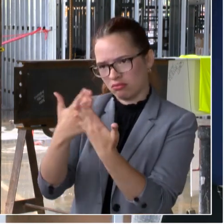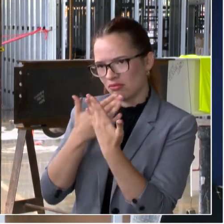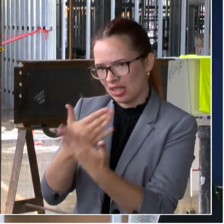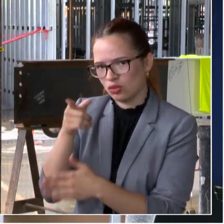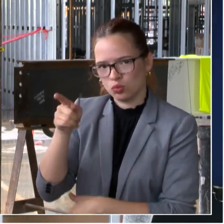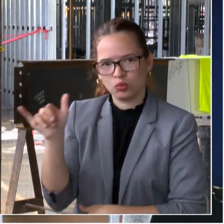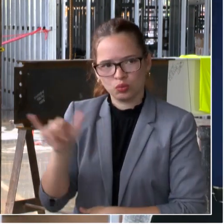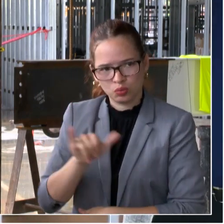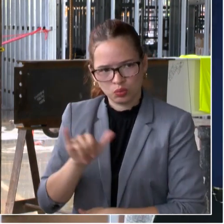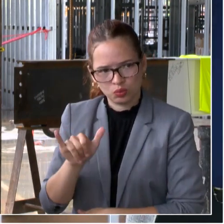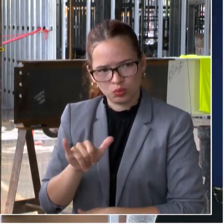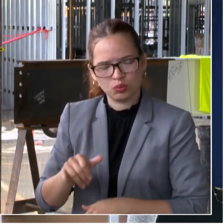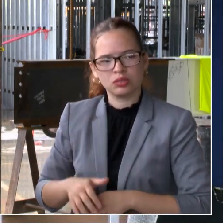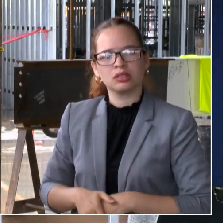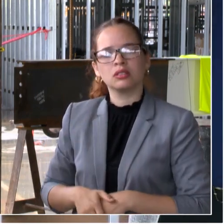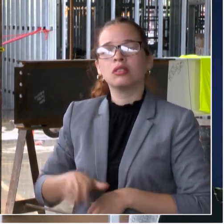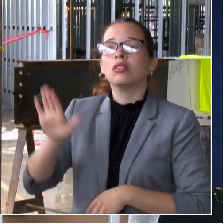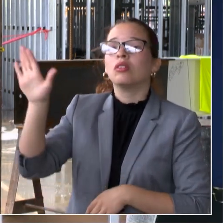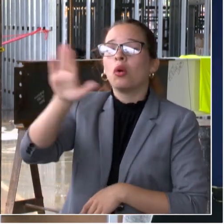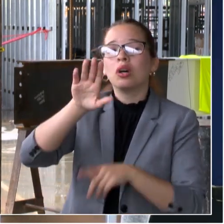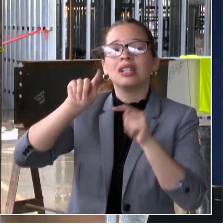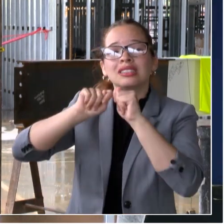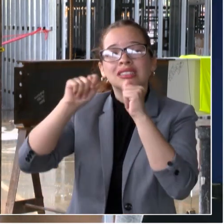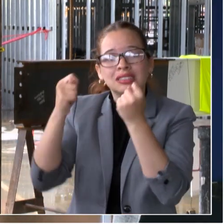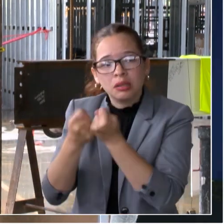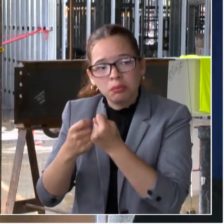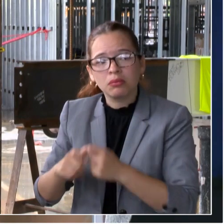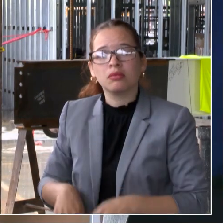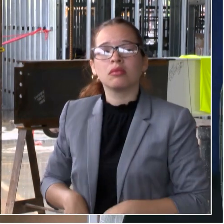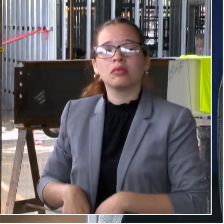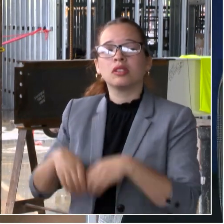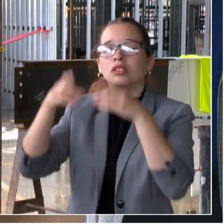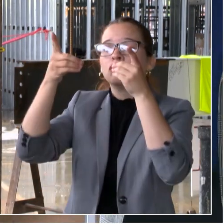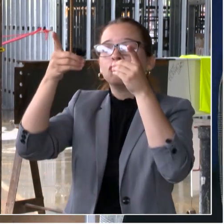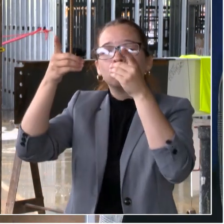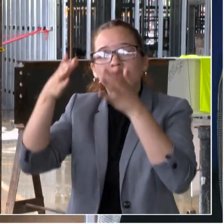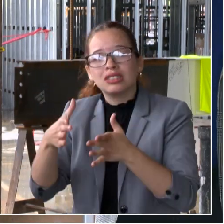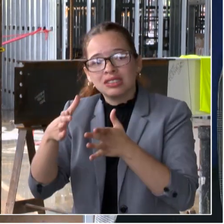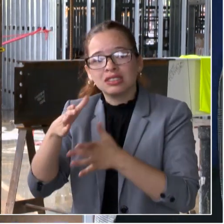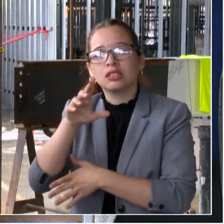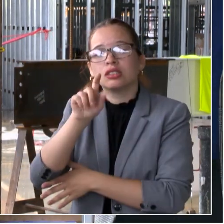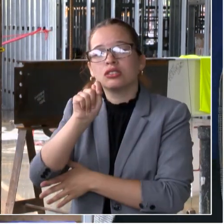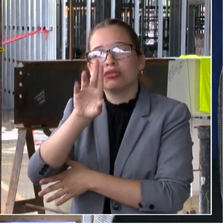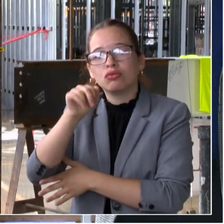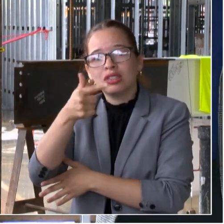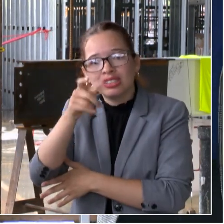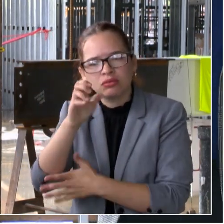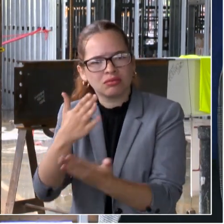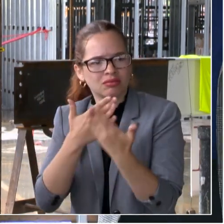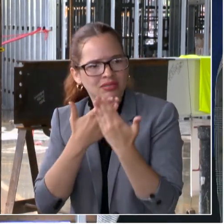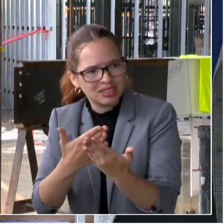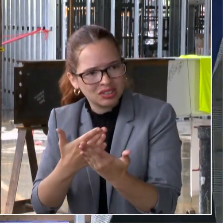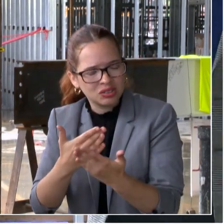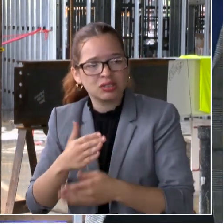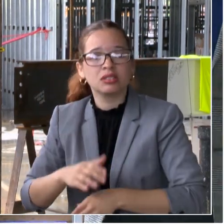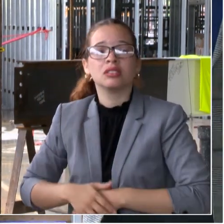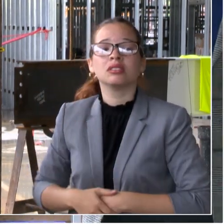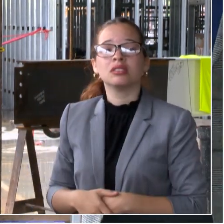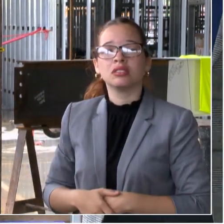Approximately $100 million in contracts awarded to district certified businesses. That translates to impact on certified